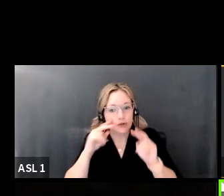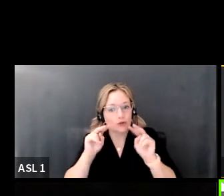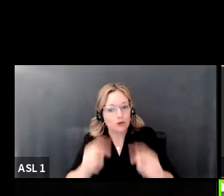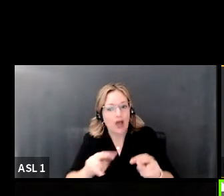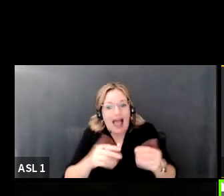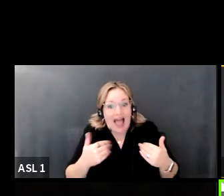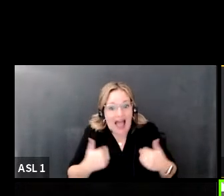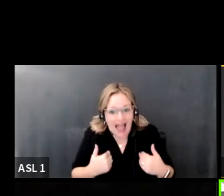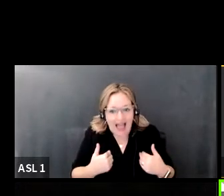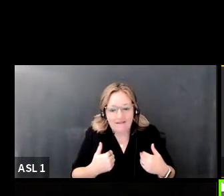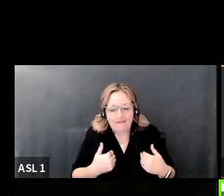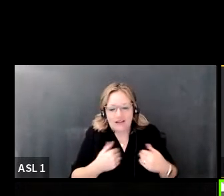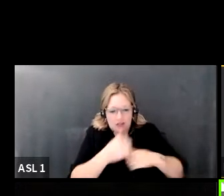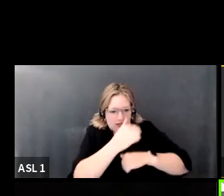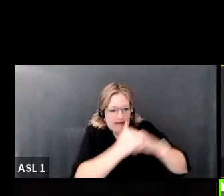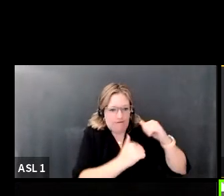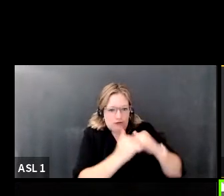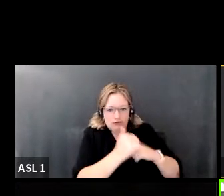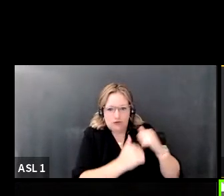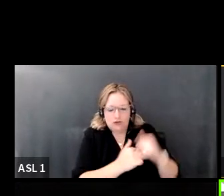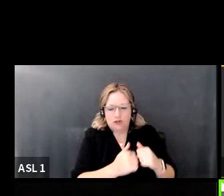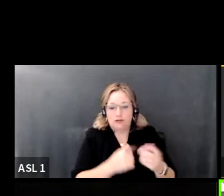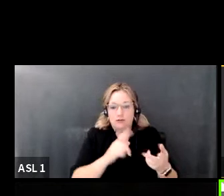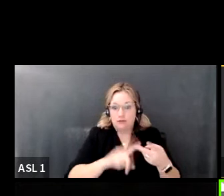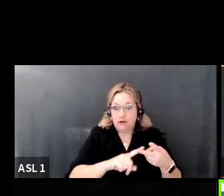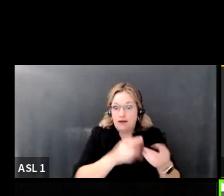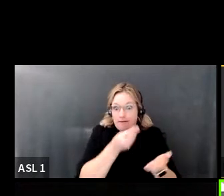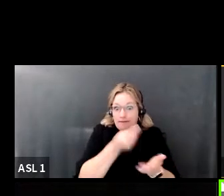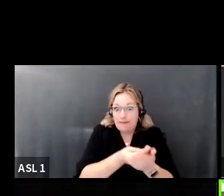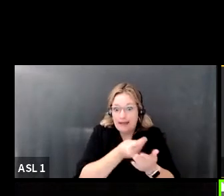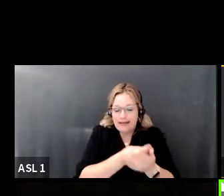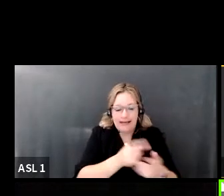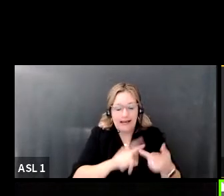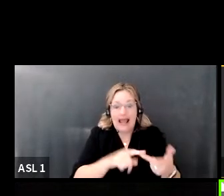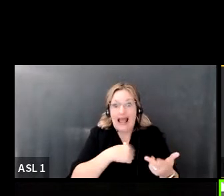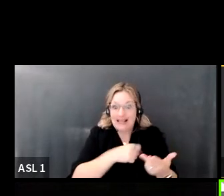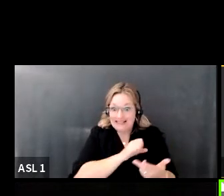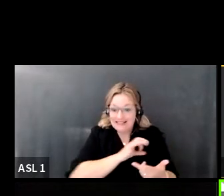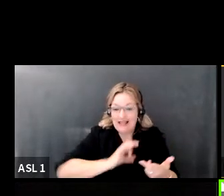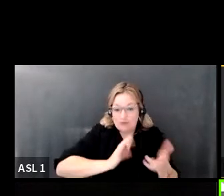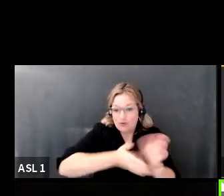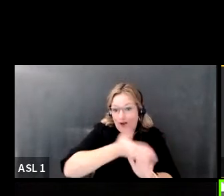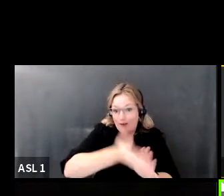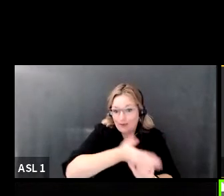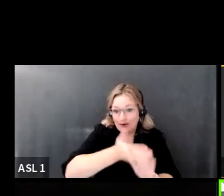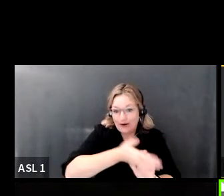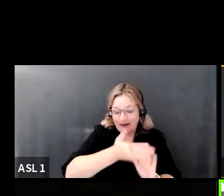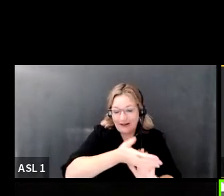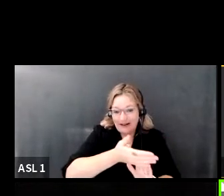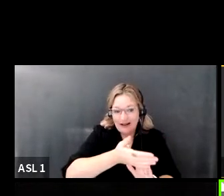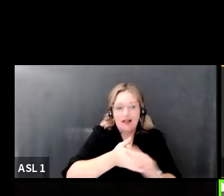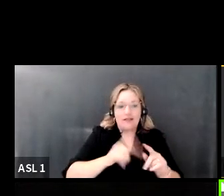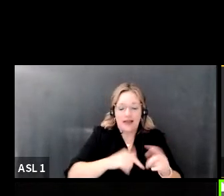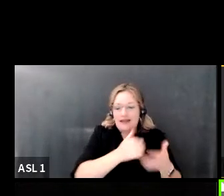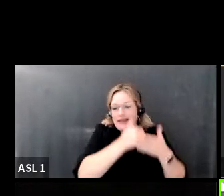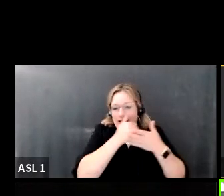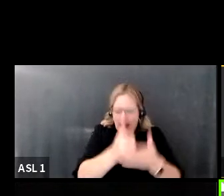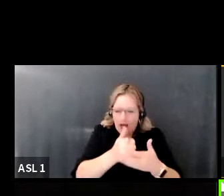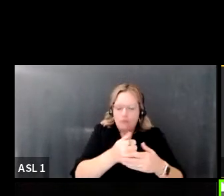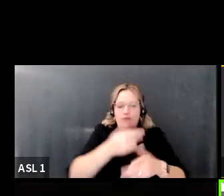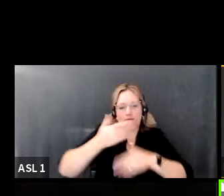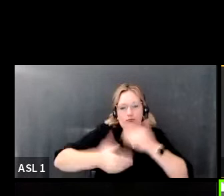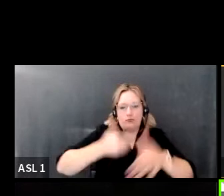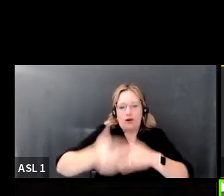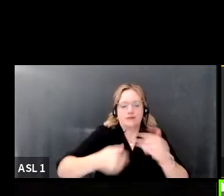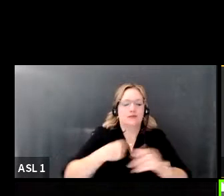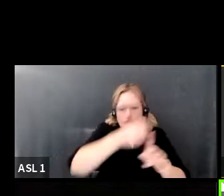existing backbone infrastructure capital funding and staffing on an operating side that can accelerate that process of demand